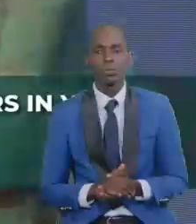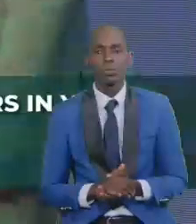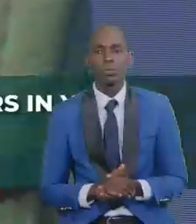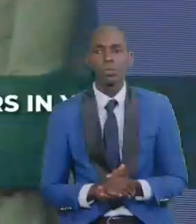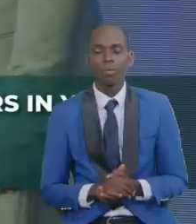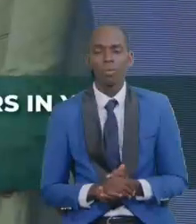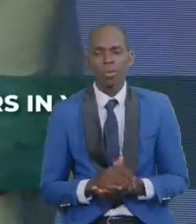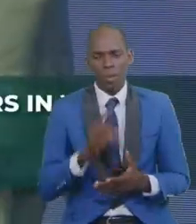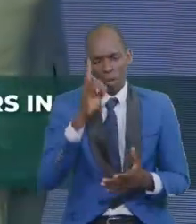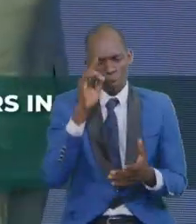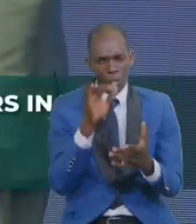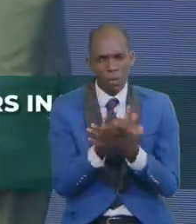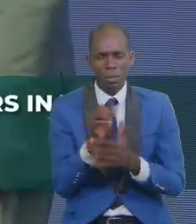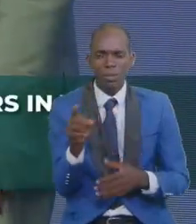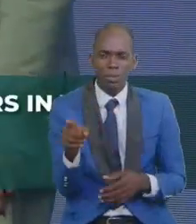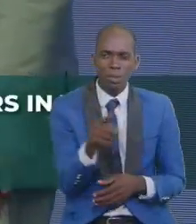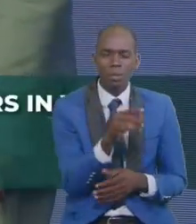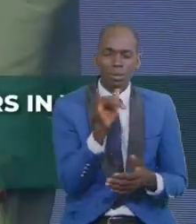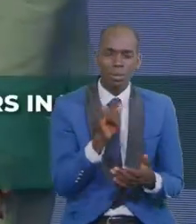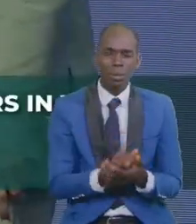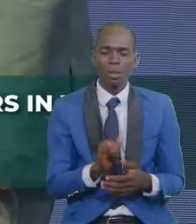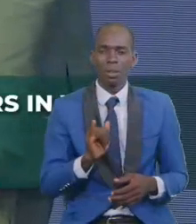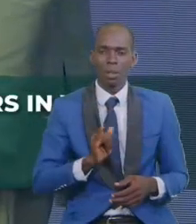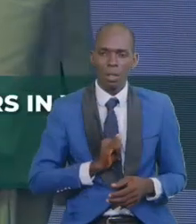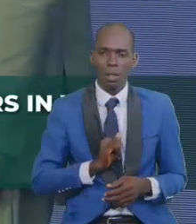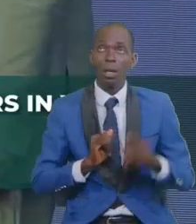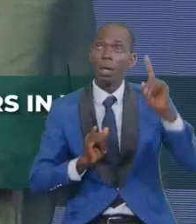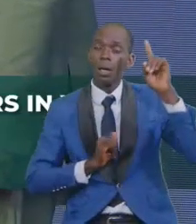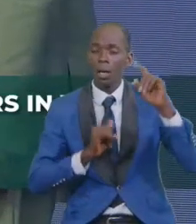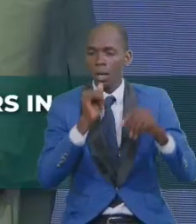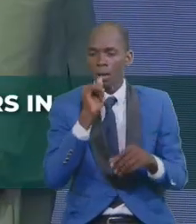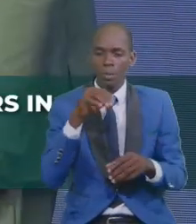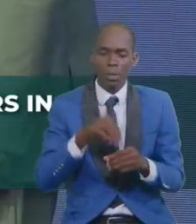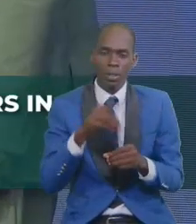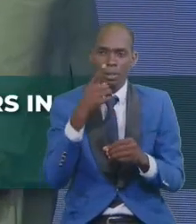Believest thou that I am in the Father,